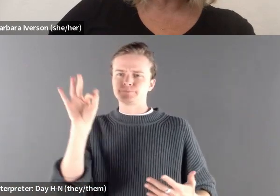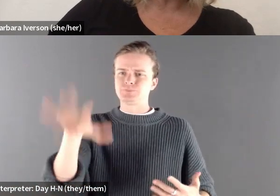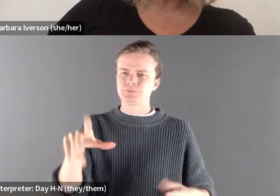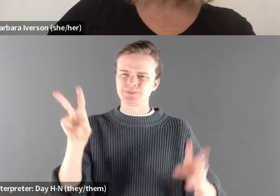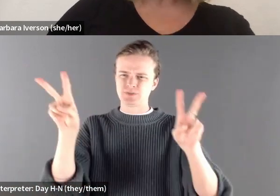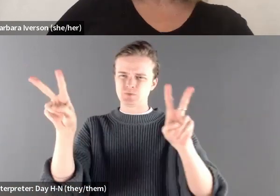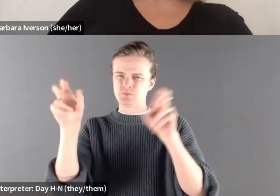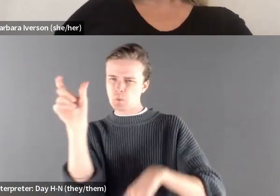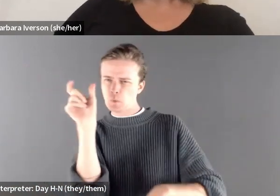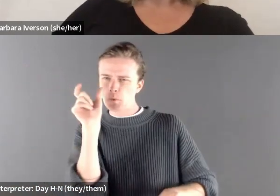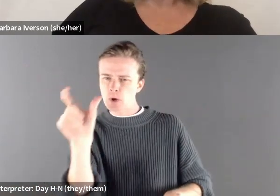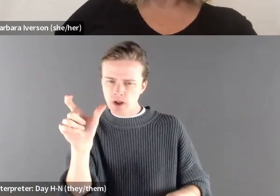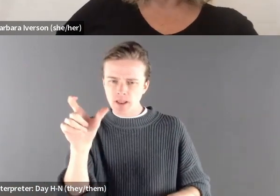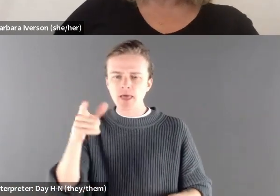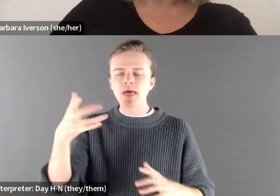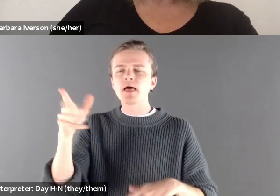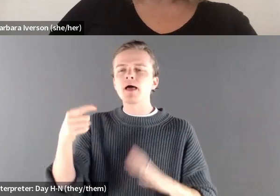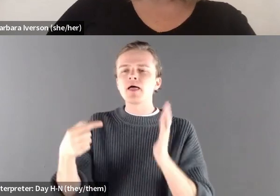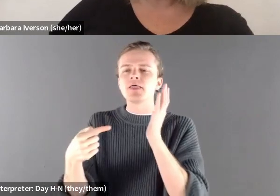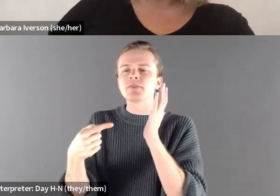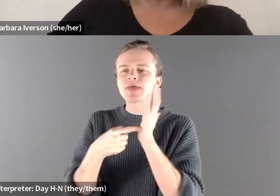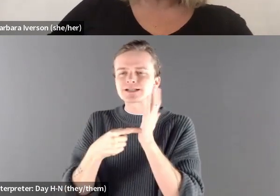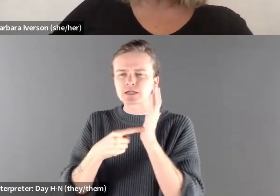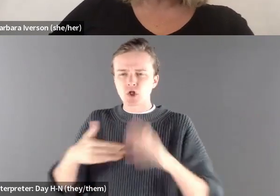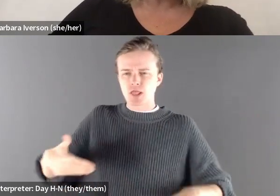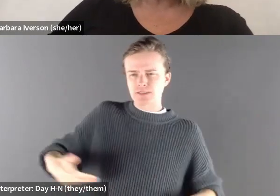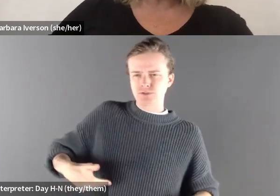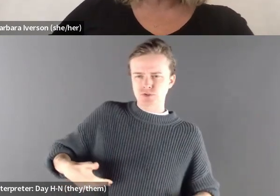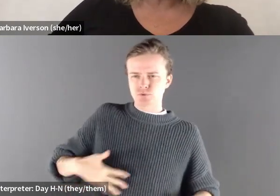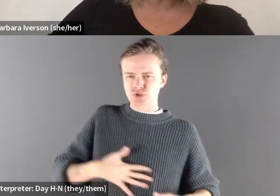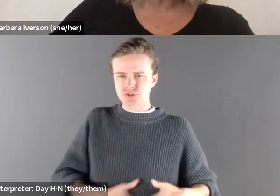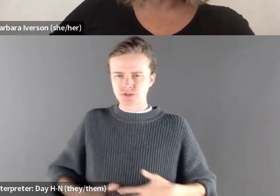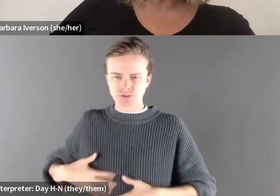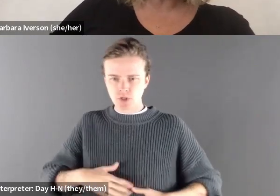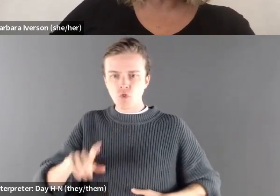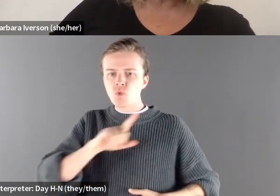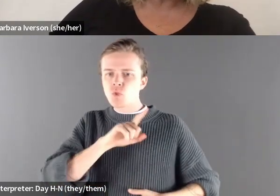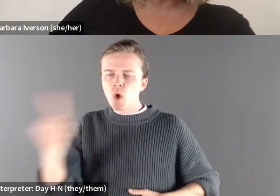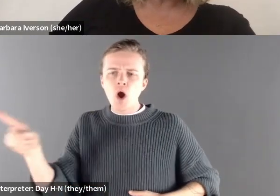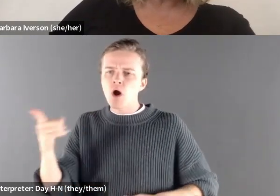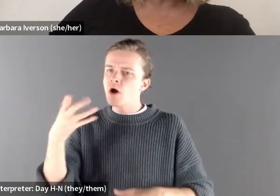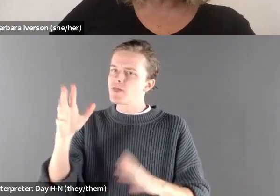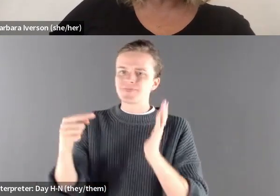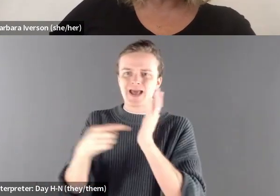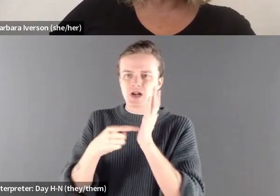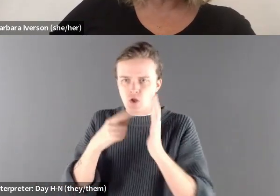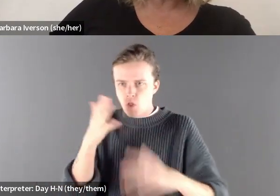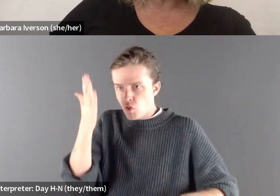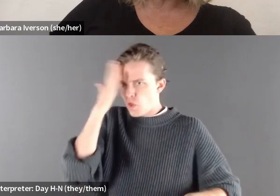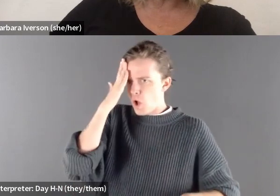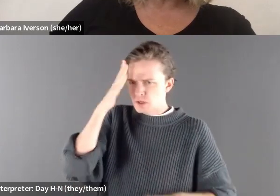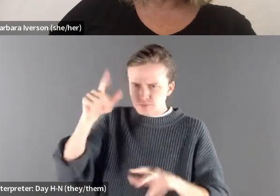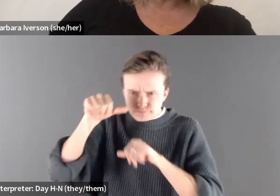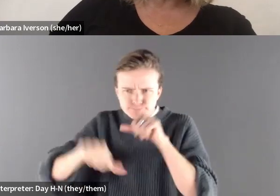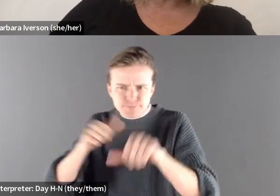as opposed to, technical insight and technical knowledge. And the reason why I say that is because the idea that